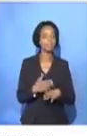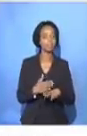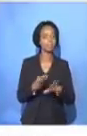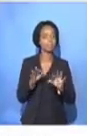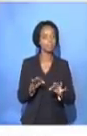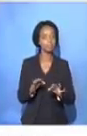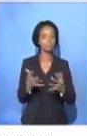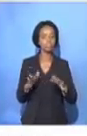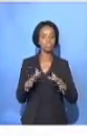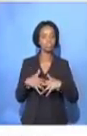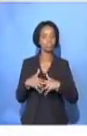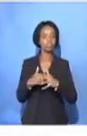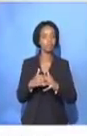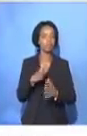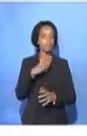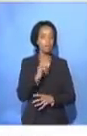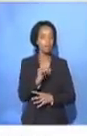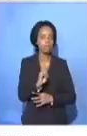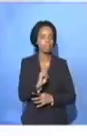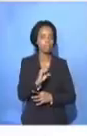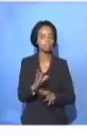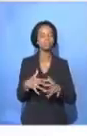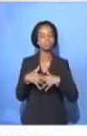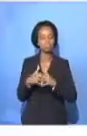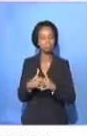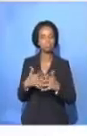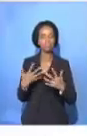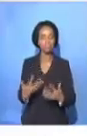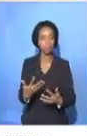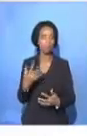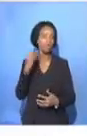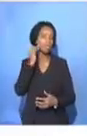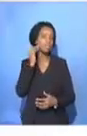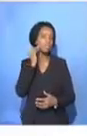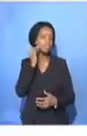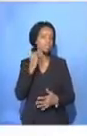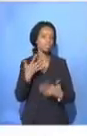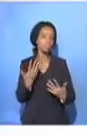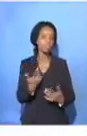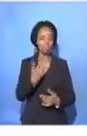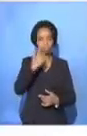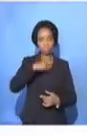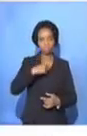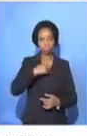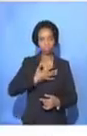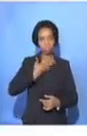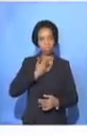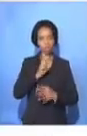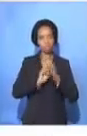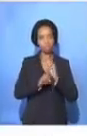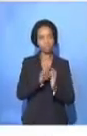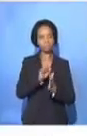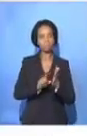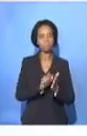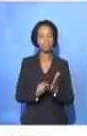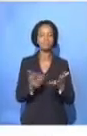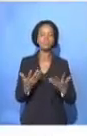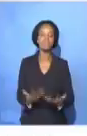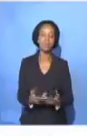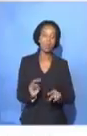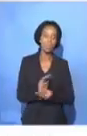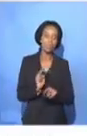IEC to provide for comprehensive voter information, which included the initiative to monitor and